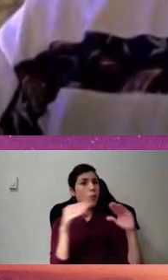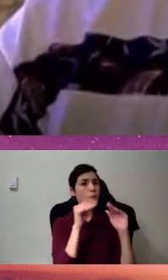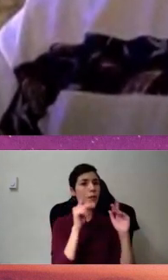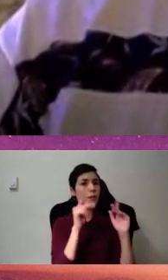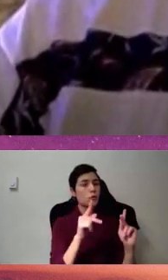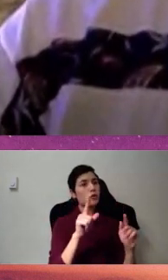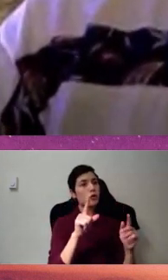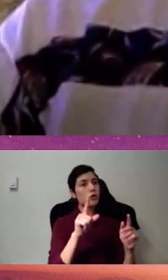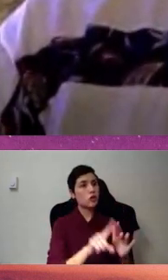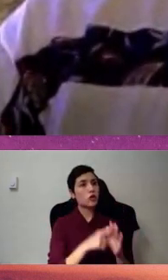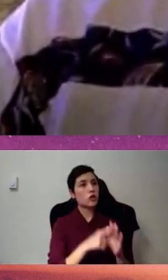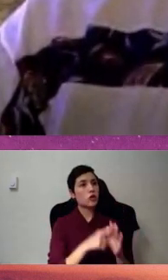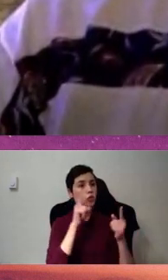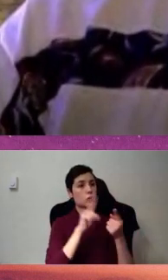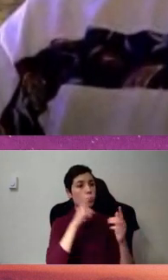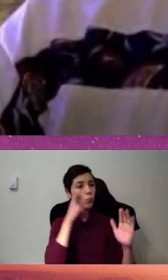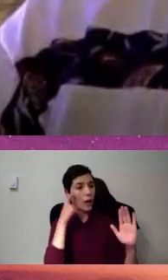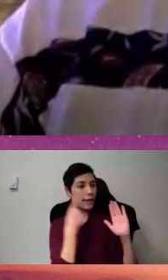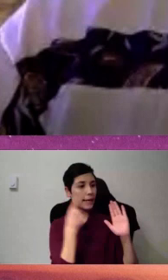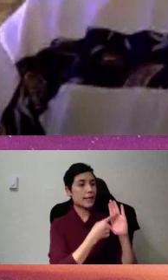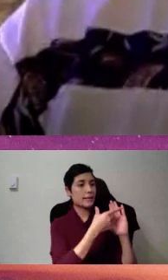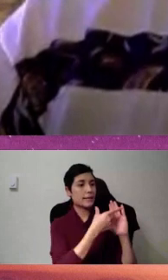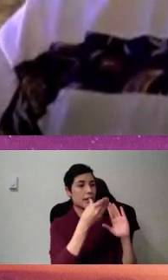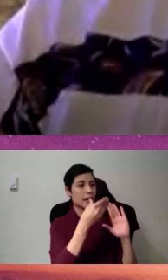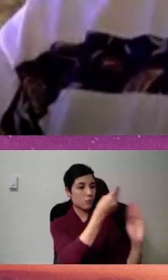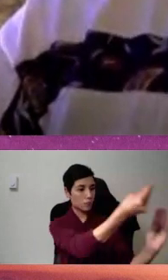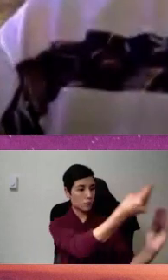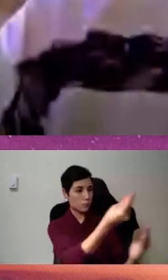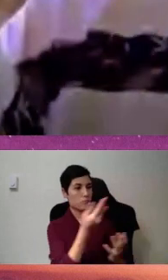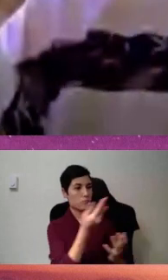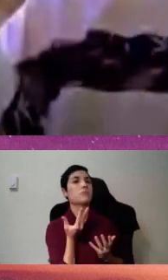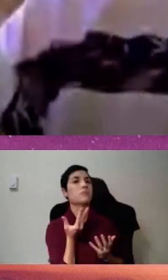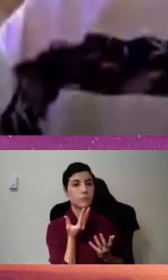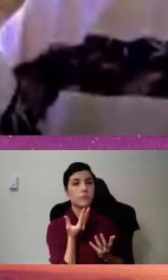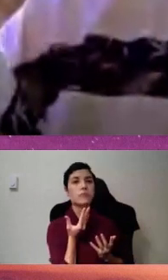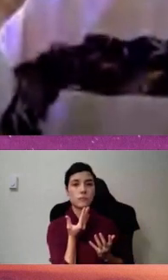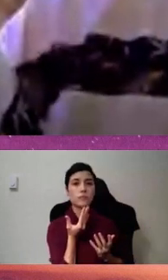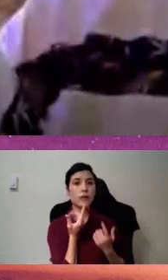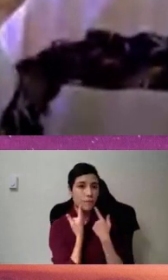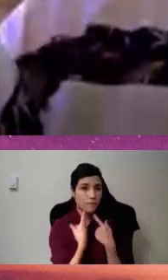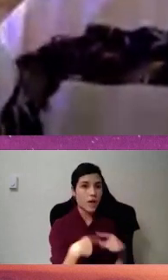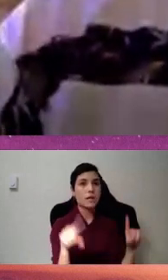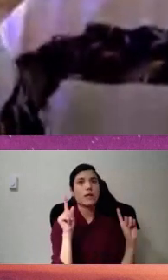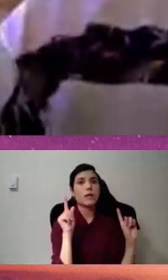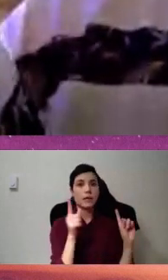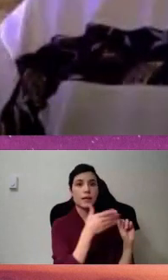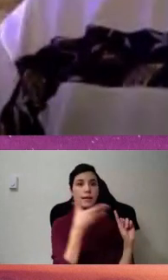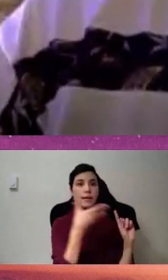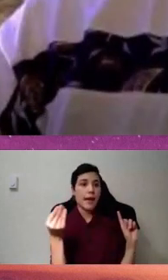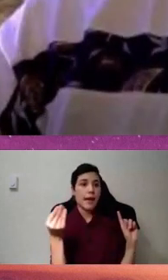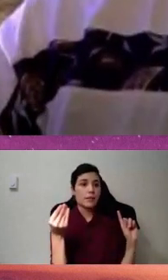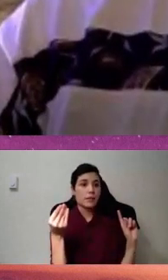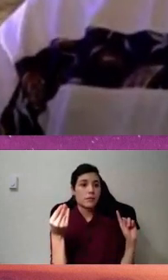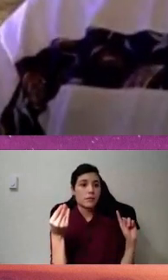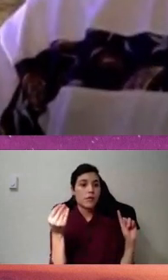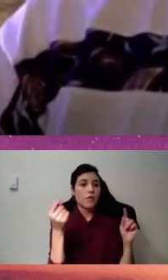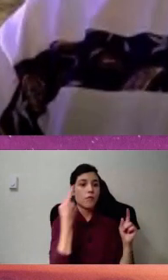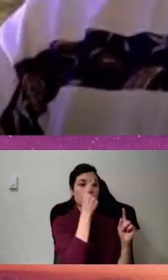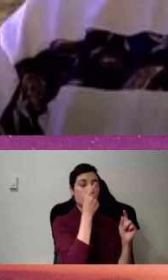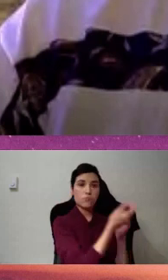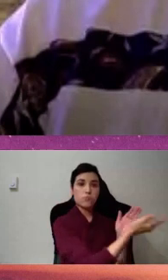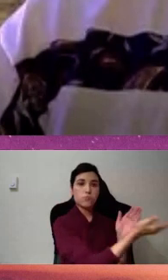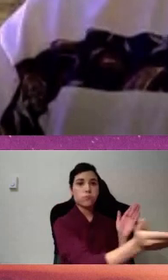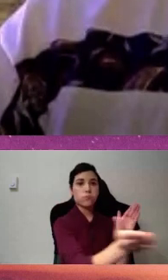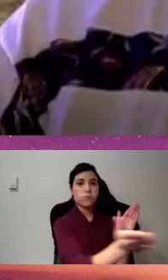this knowledge, finally, it was actually being broadcasted on national news, how good that was. In the